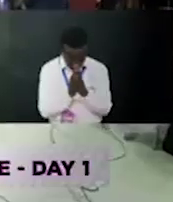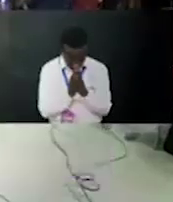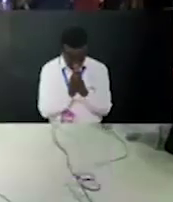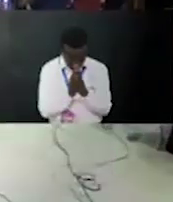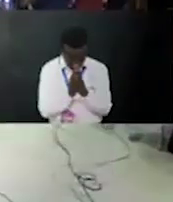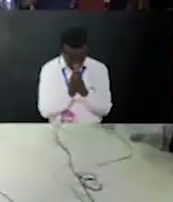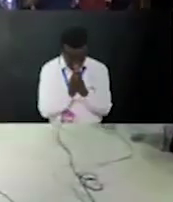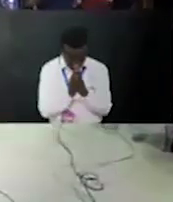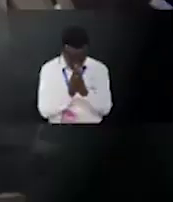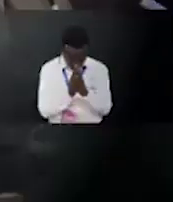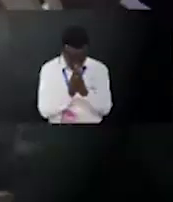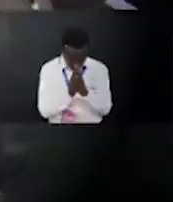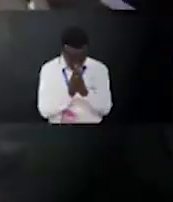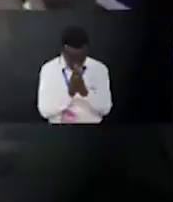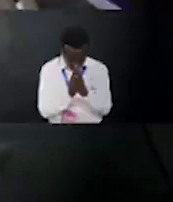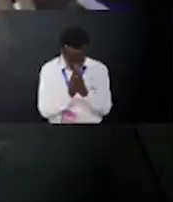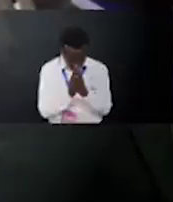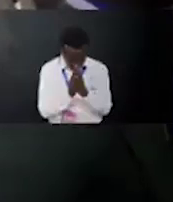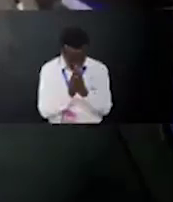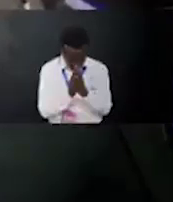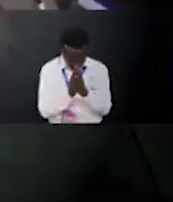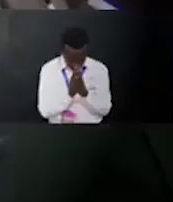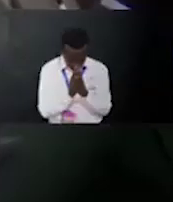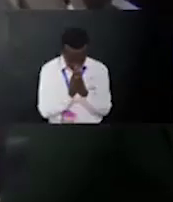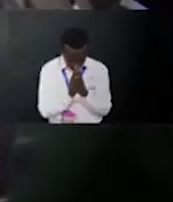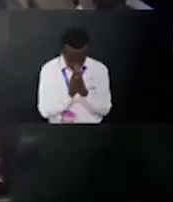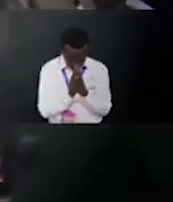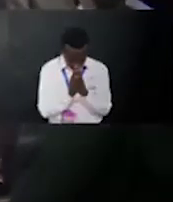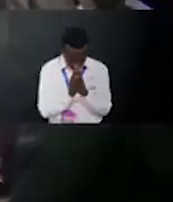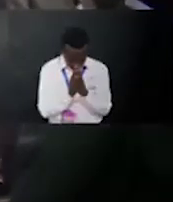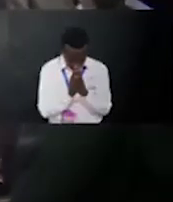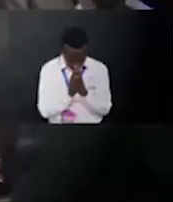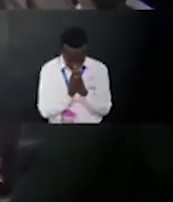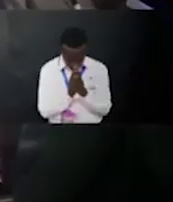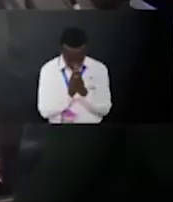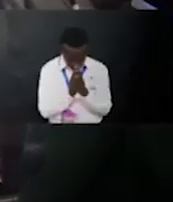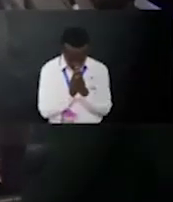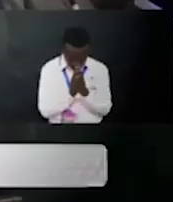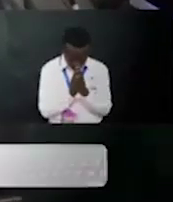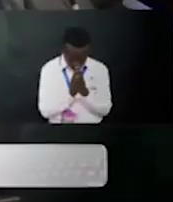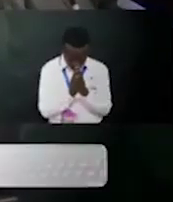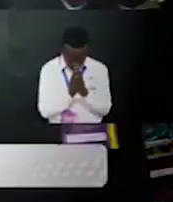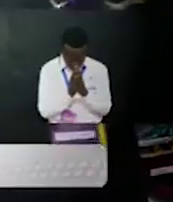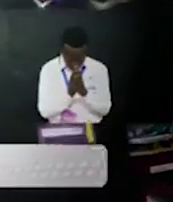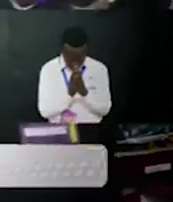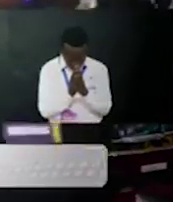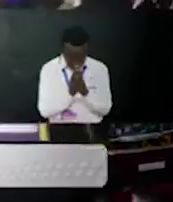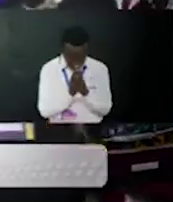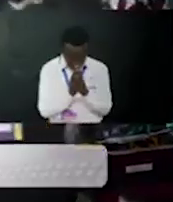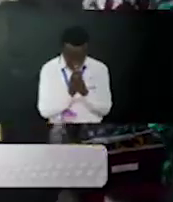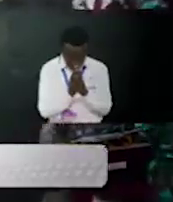Dorobosian Darabamba, Iloroma Senderebe, Katom Maraba Barian Dara, Elema Sayan